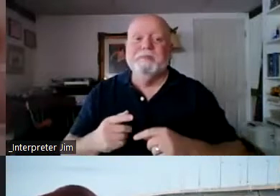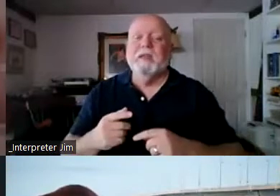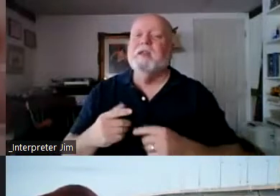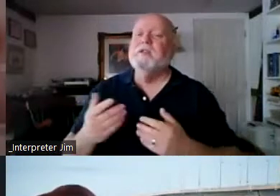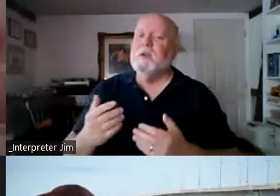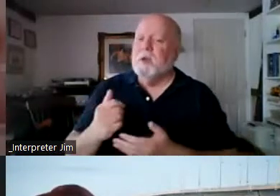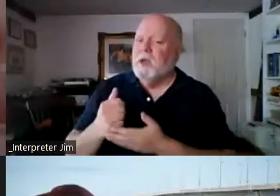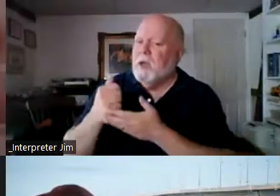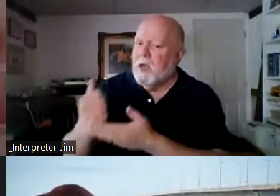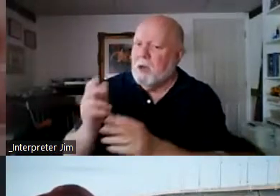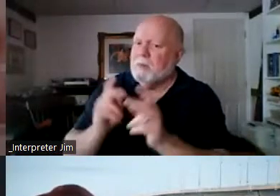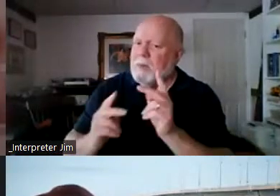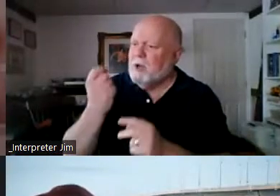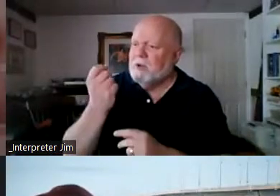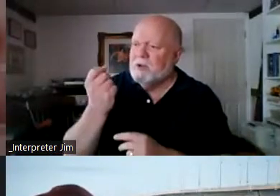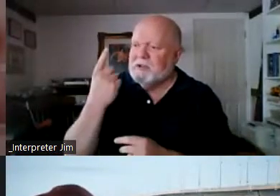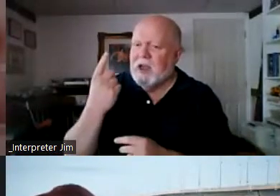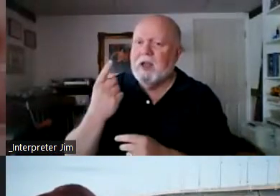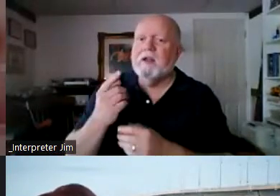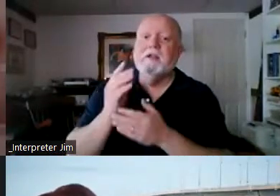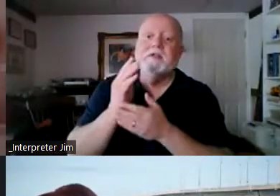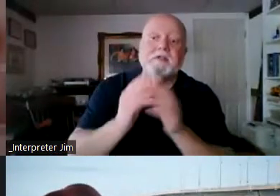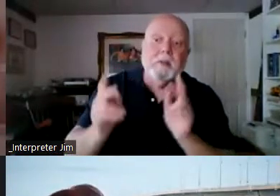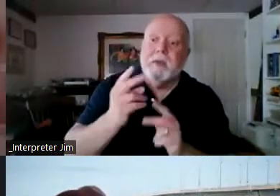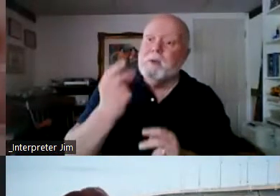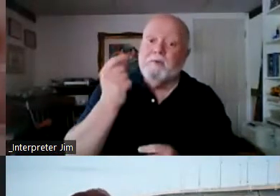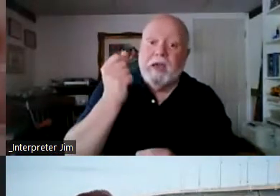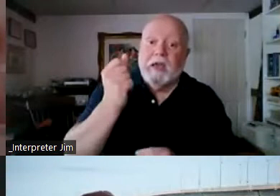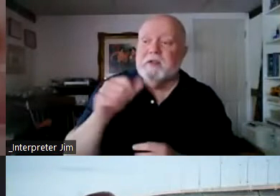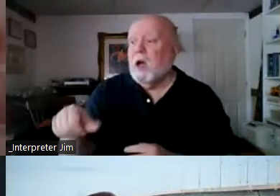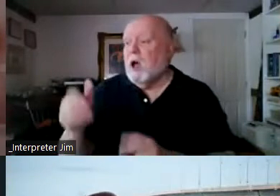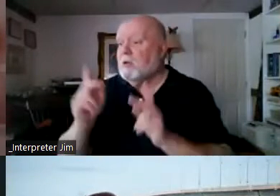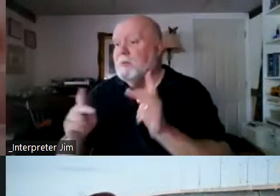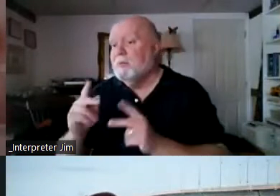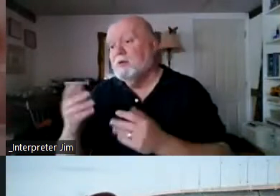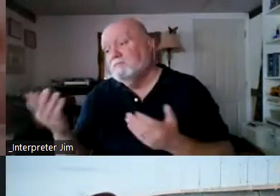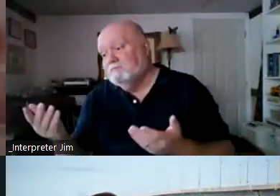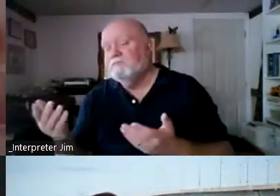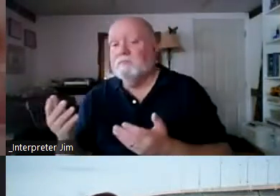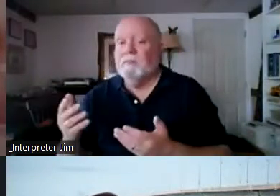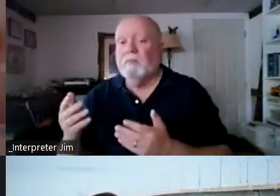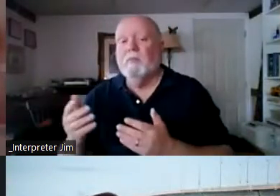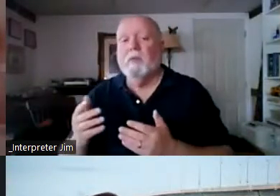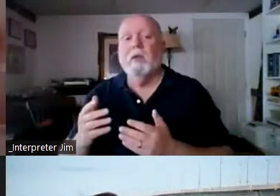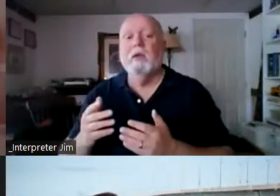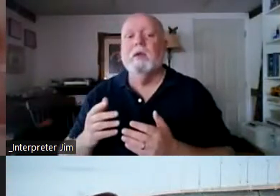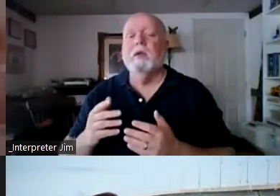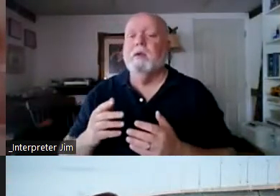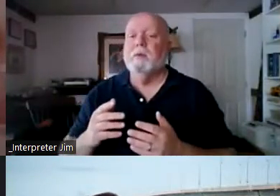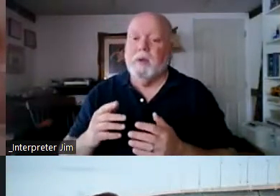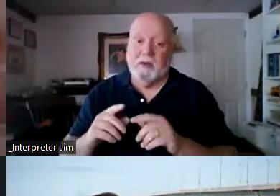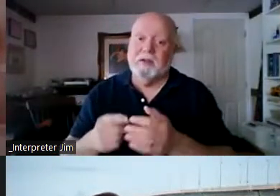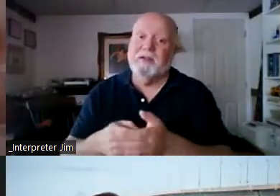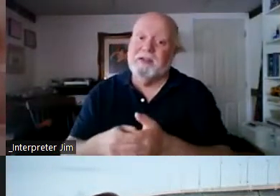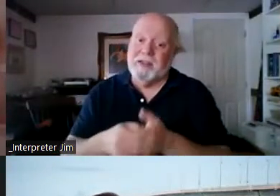understand that, really helping people with the patience of it, I think is really important. But it can take a while. And all you